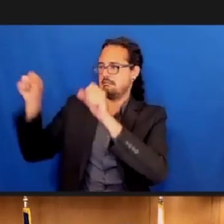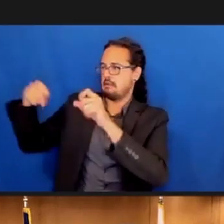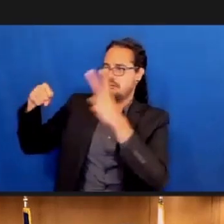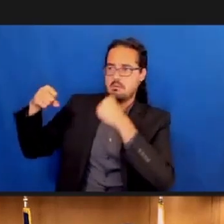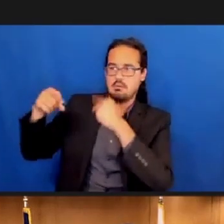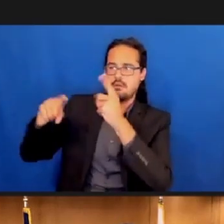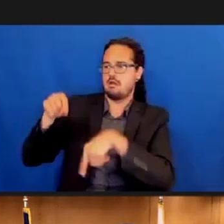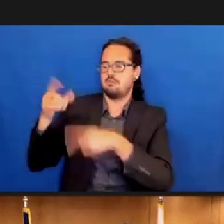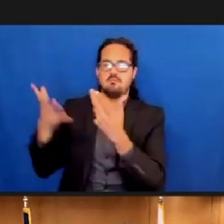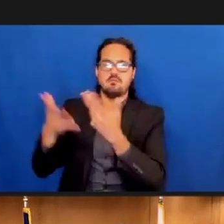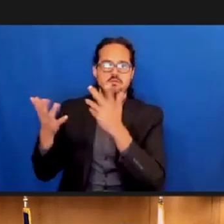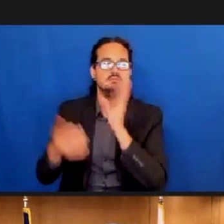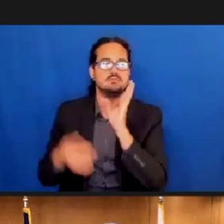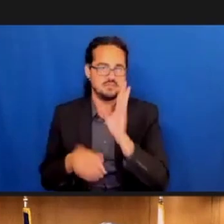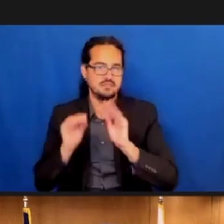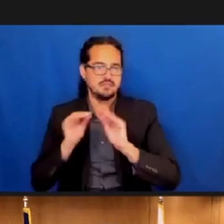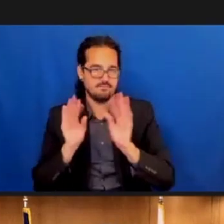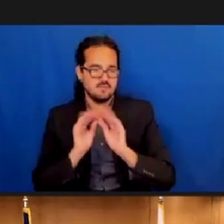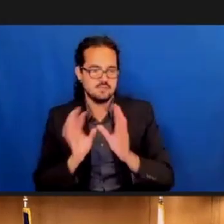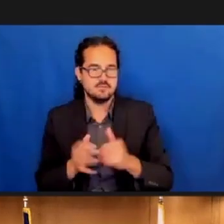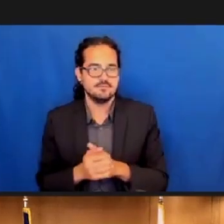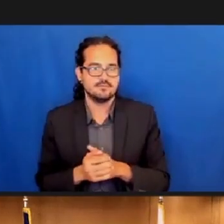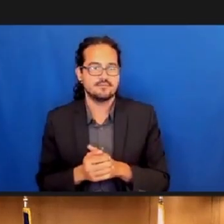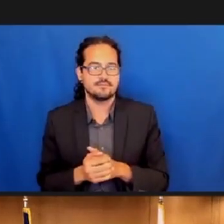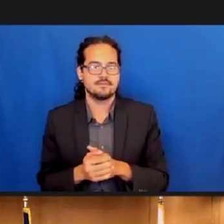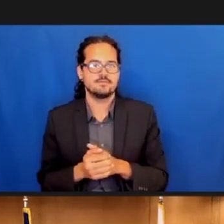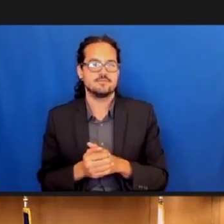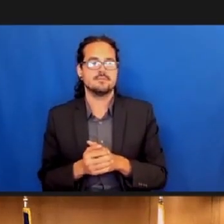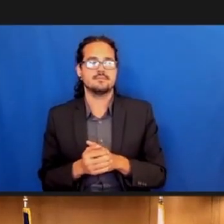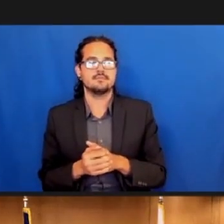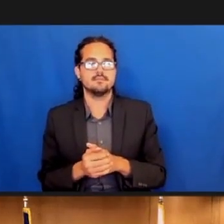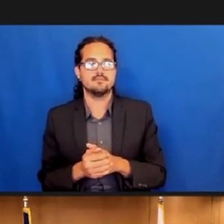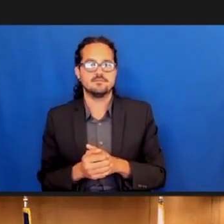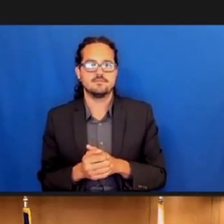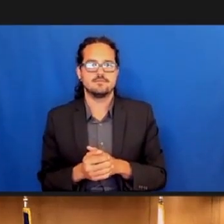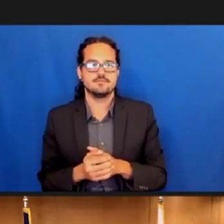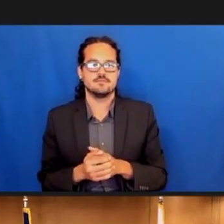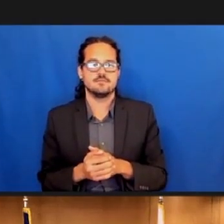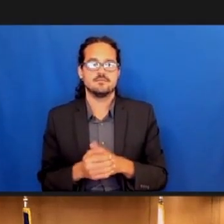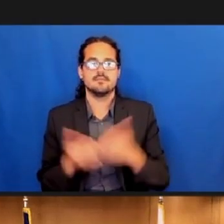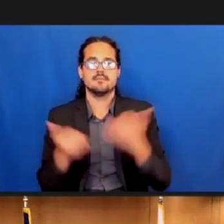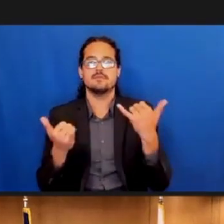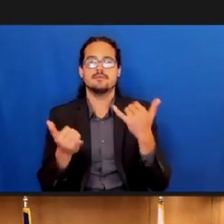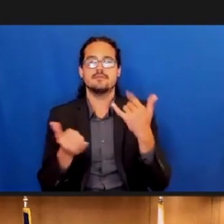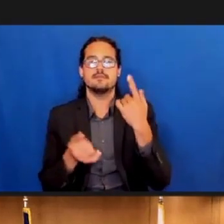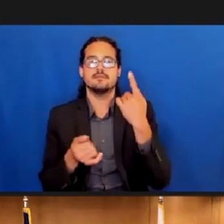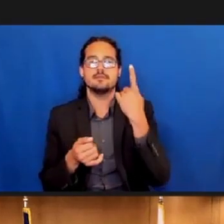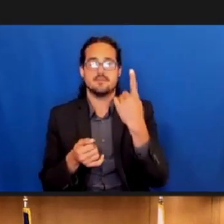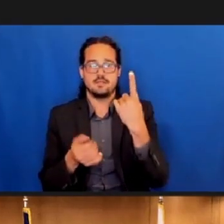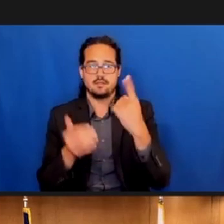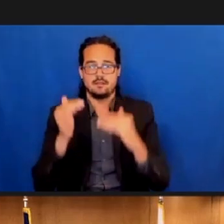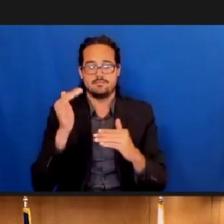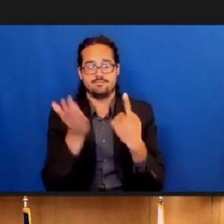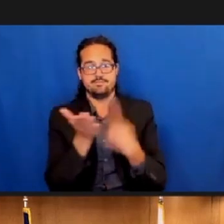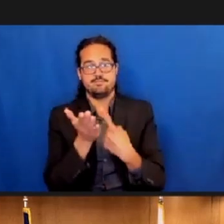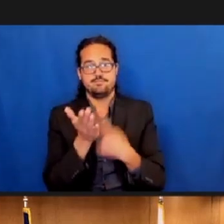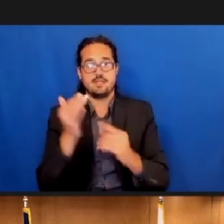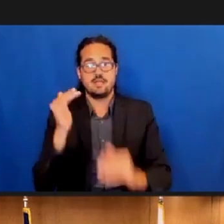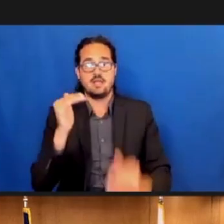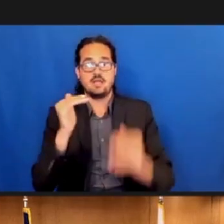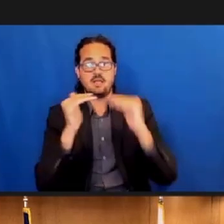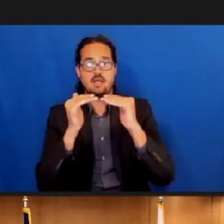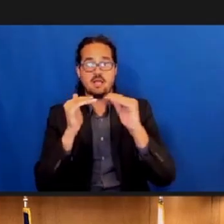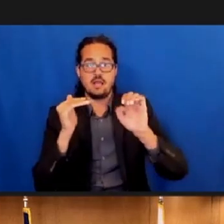this session. As things lift and open up, how are we, I assume